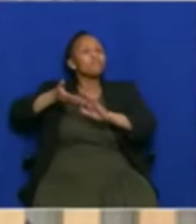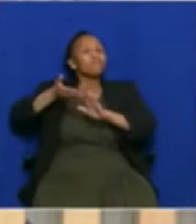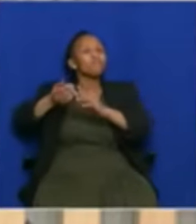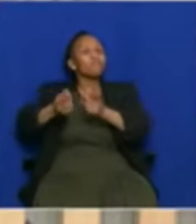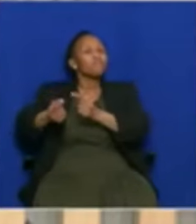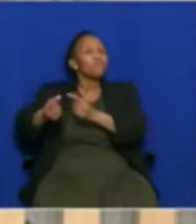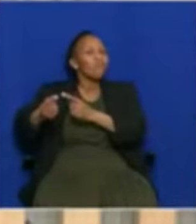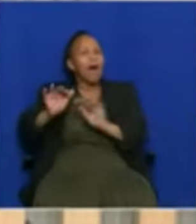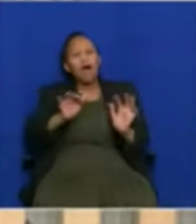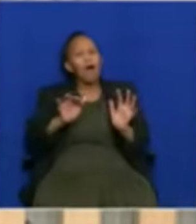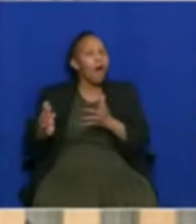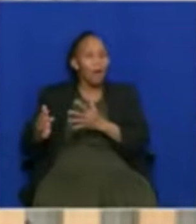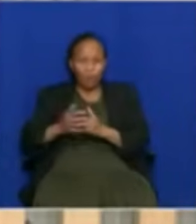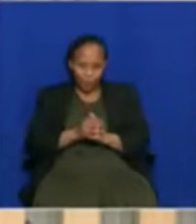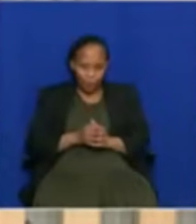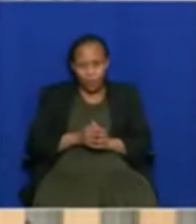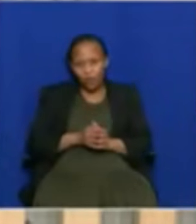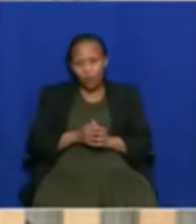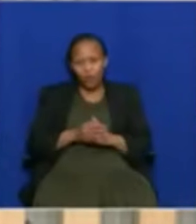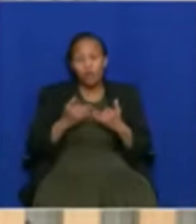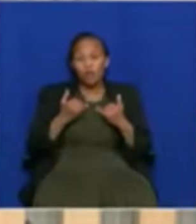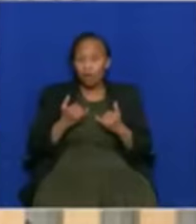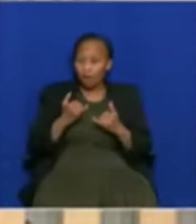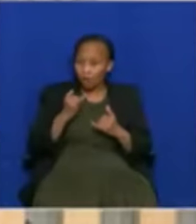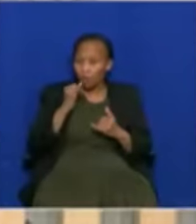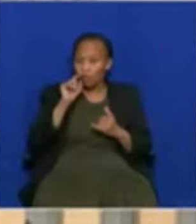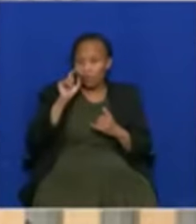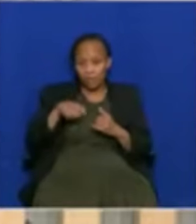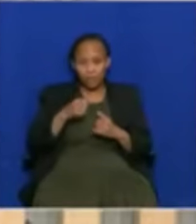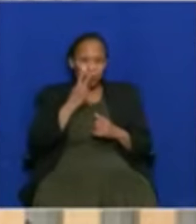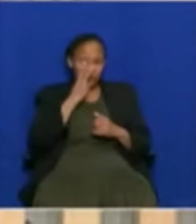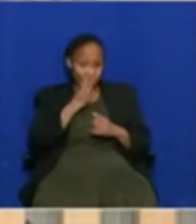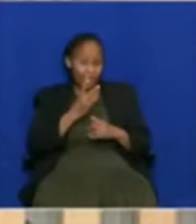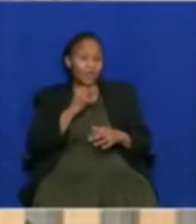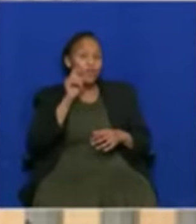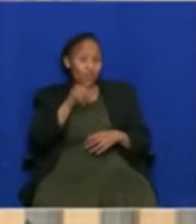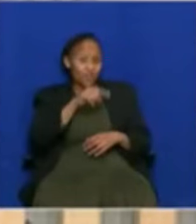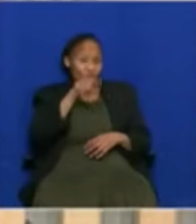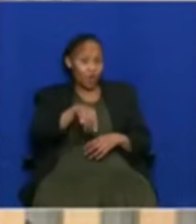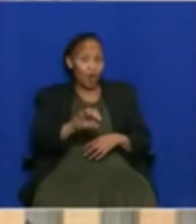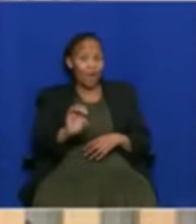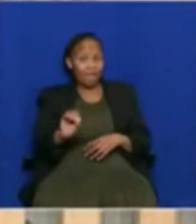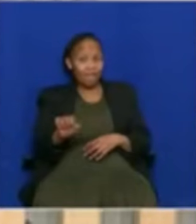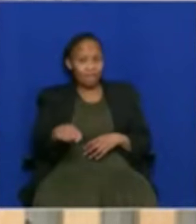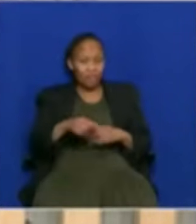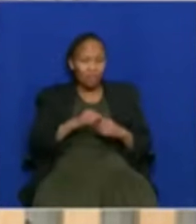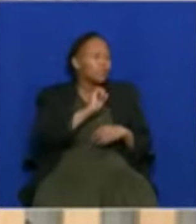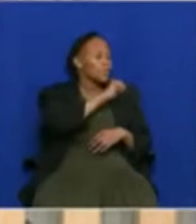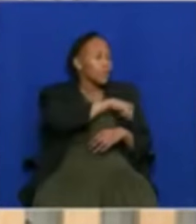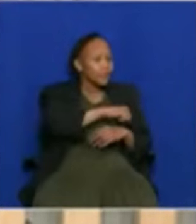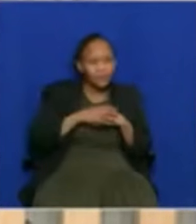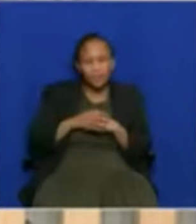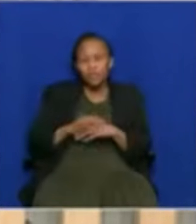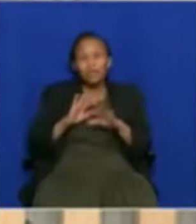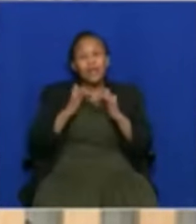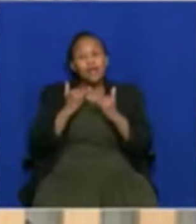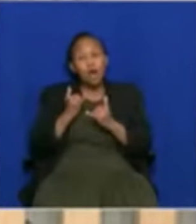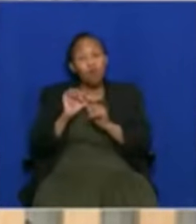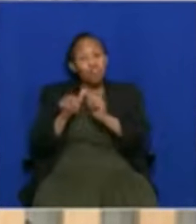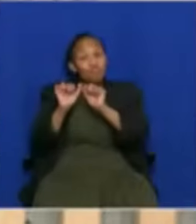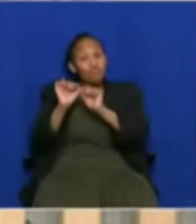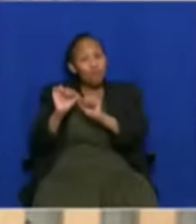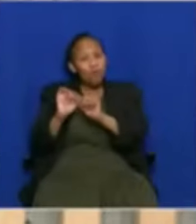see what went wrong. Yes. According to your docket, though, the very